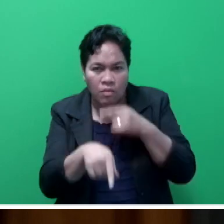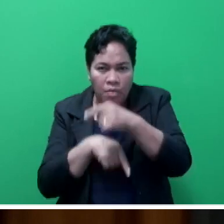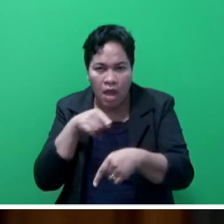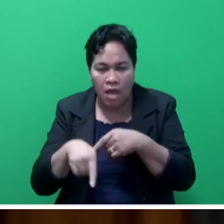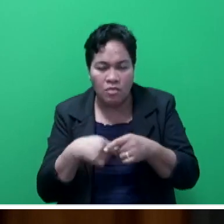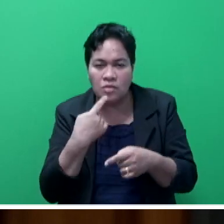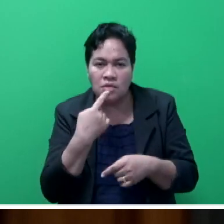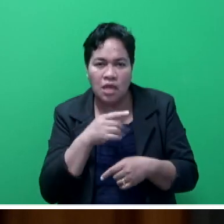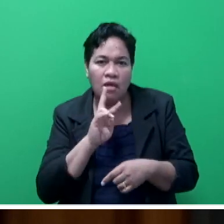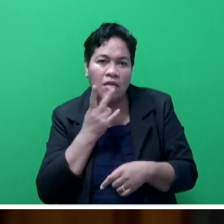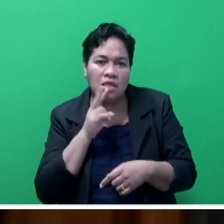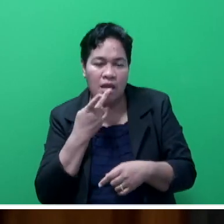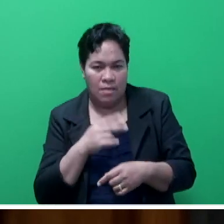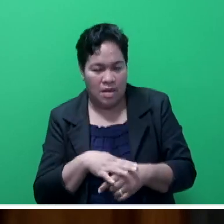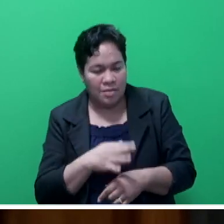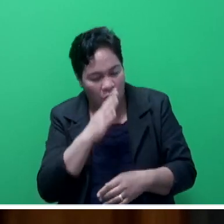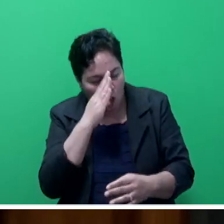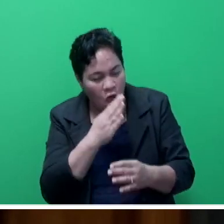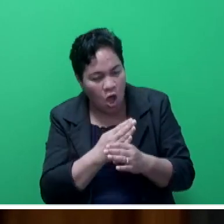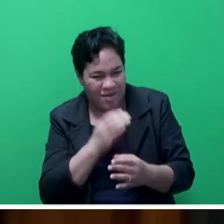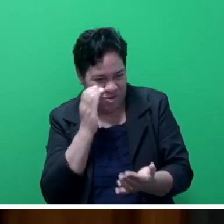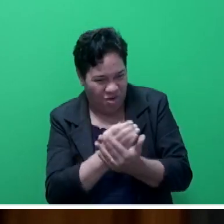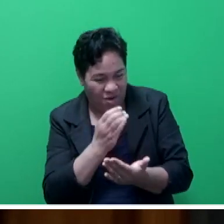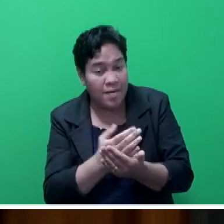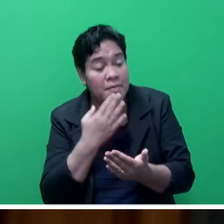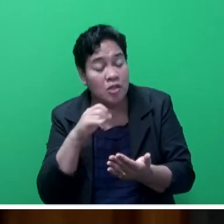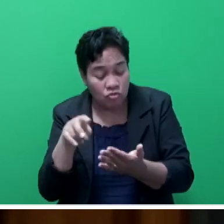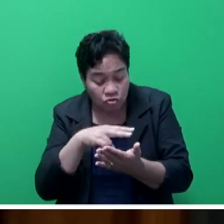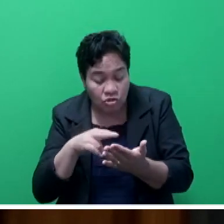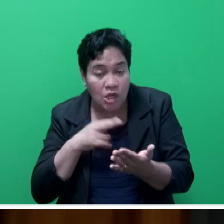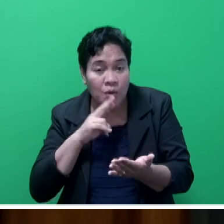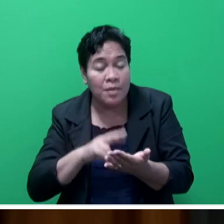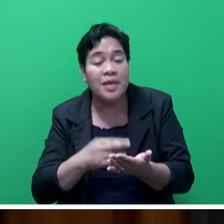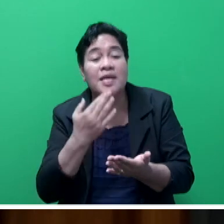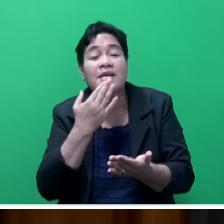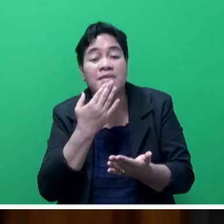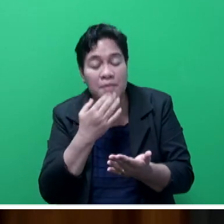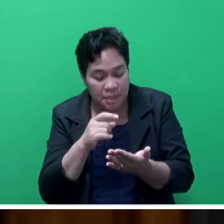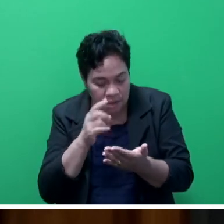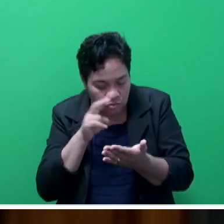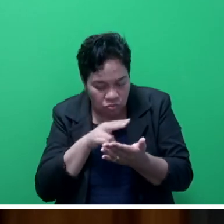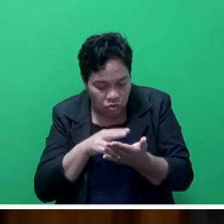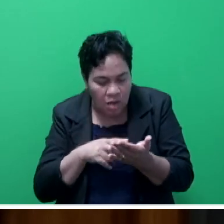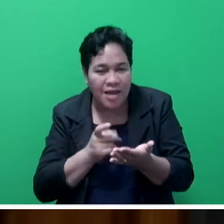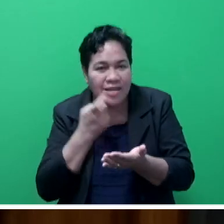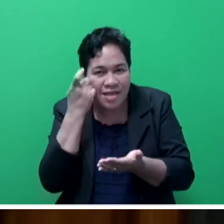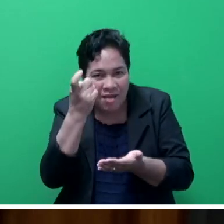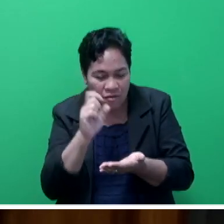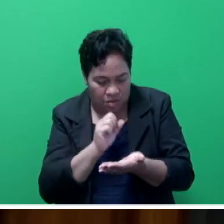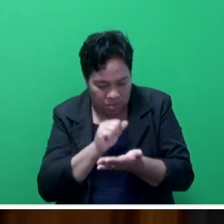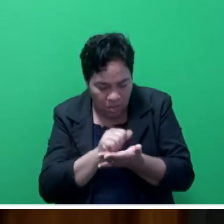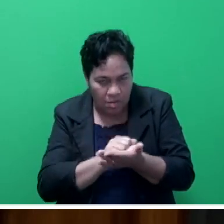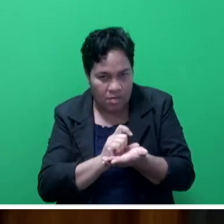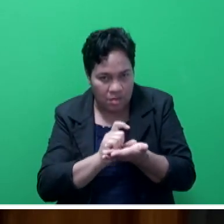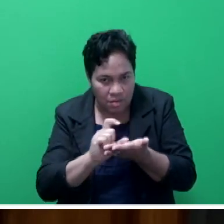it. There was no scam. And I hope you understand that. When you read a report, please interpret the report correctly. The